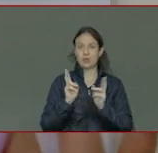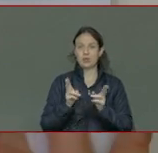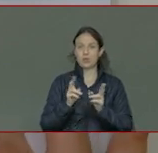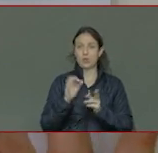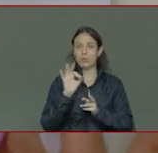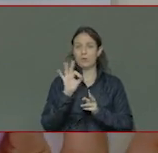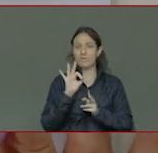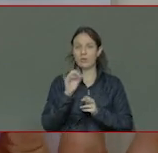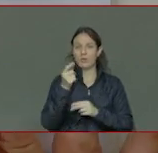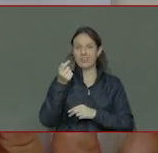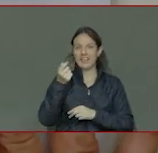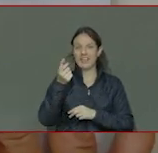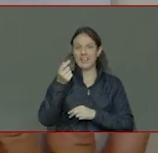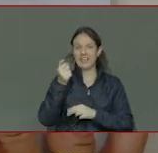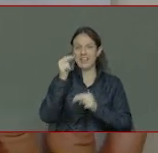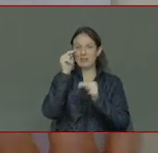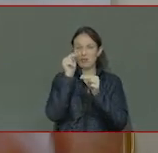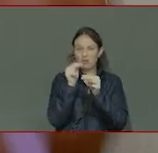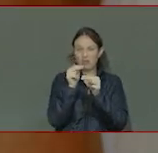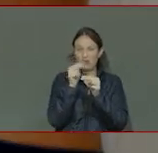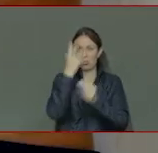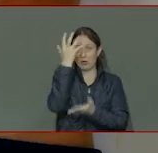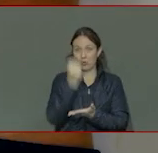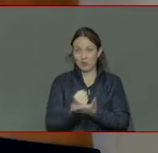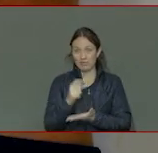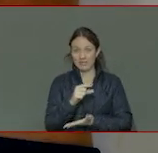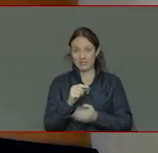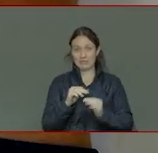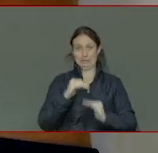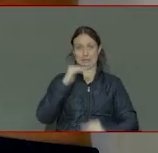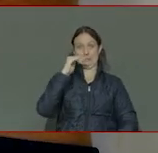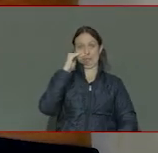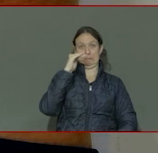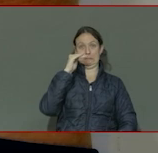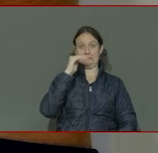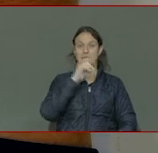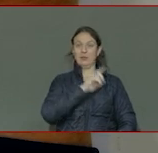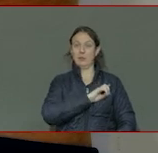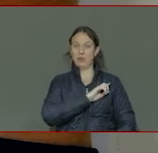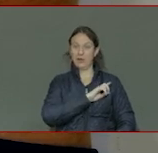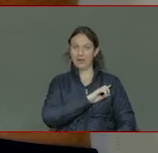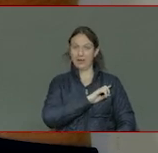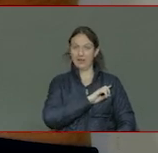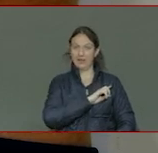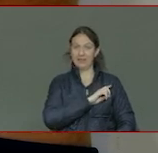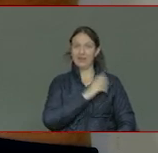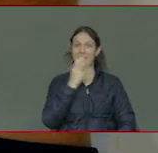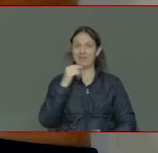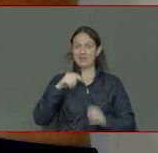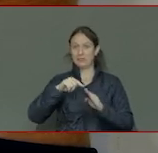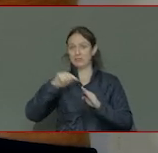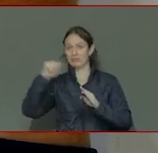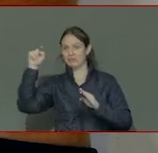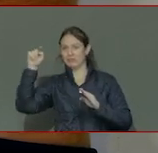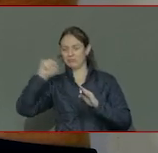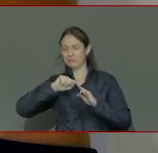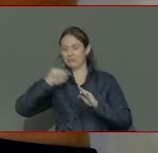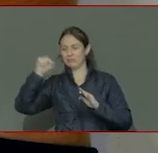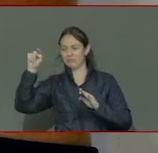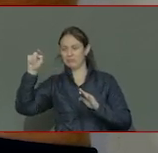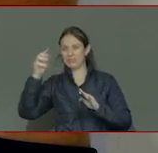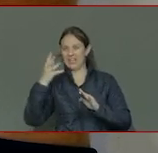force is shorter than my gravitational force because there's already a vertical component upwards